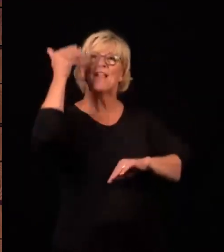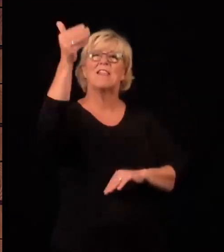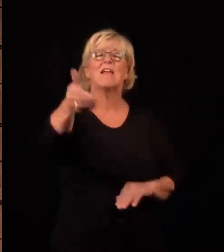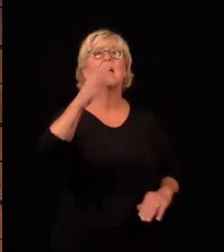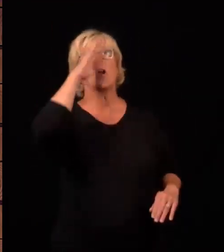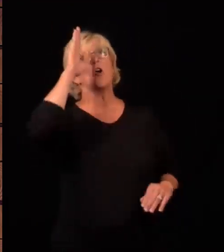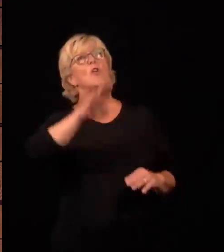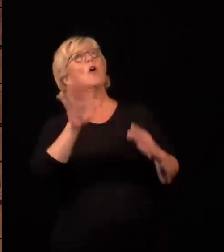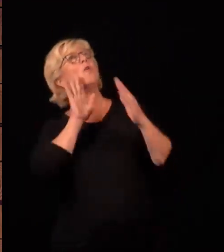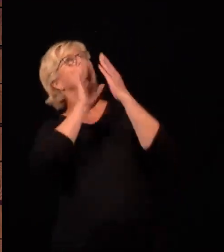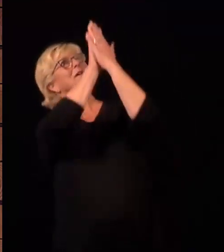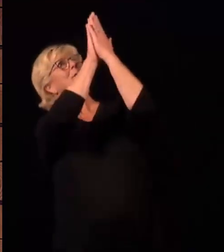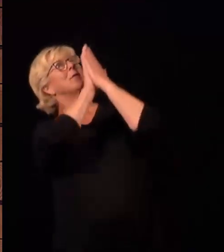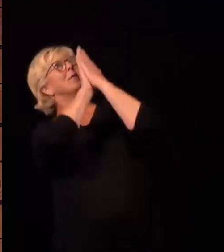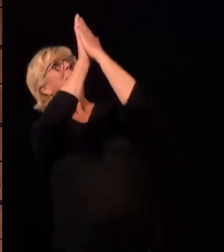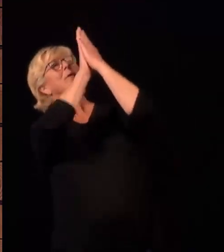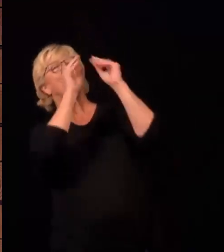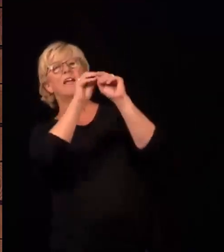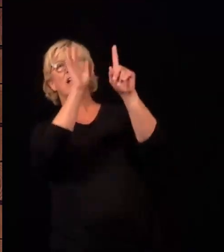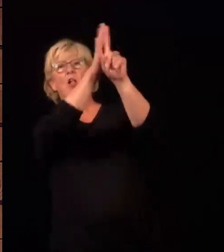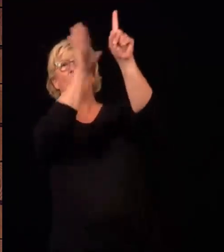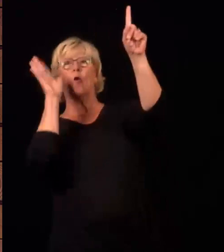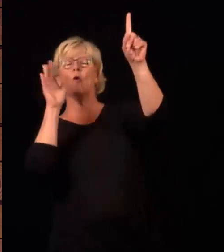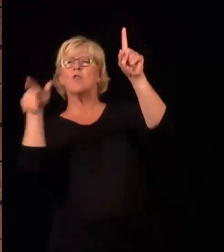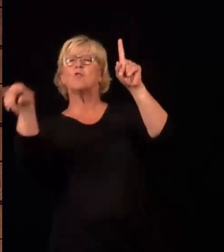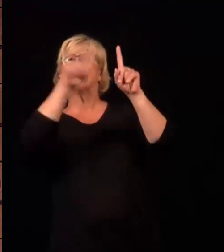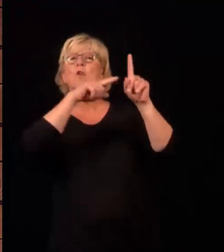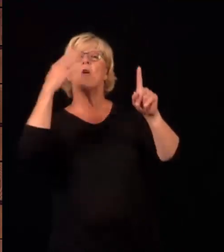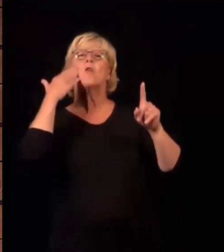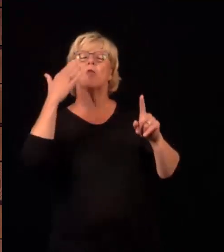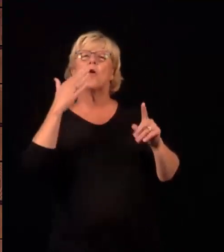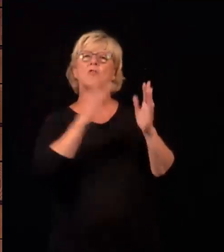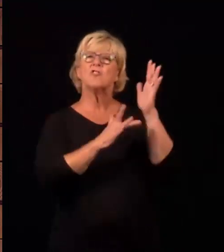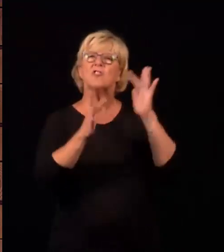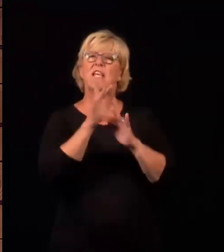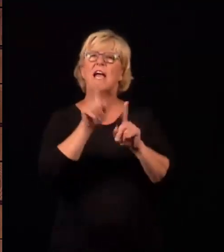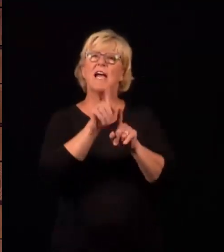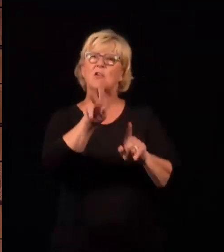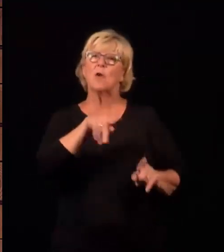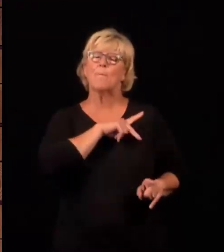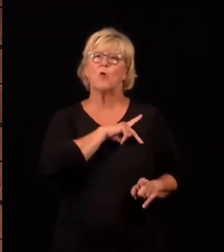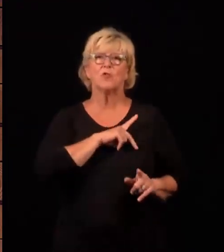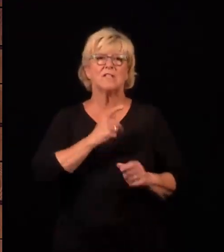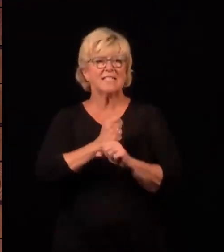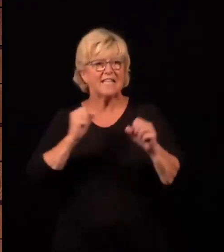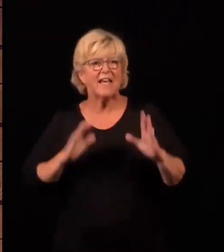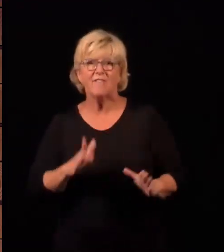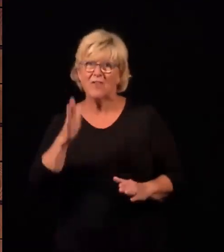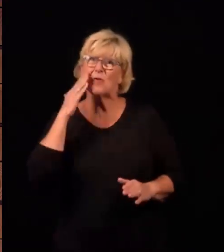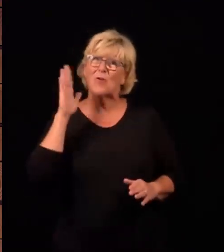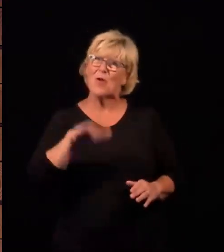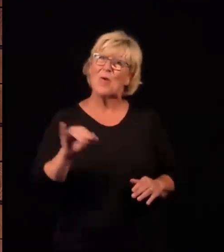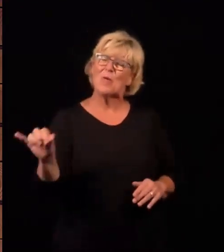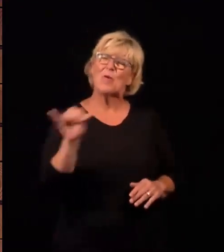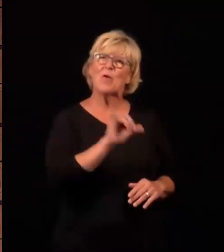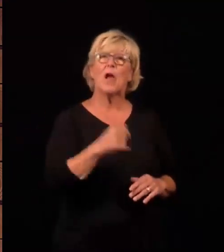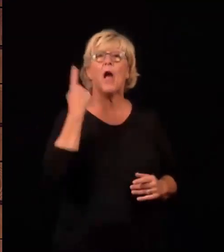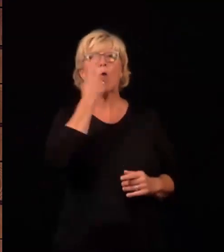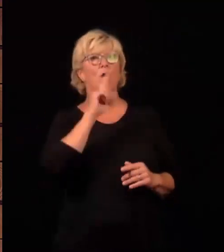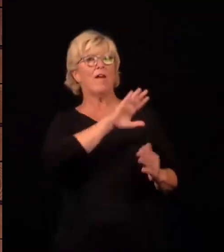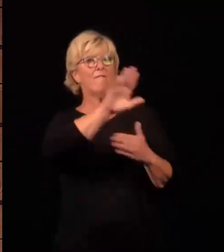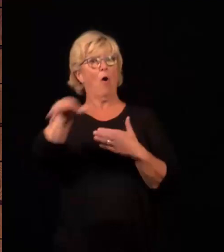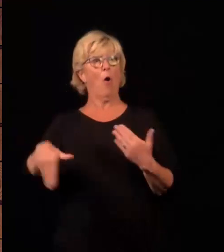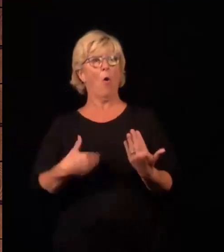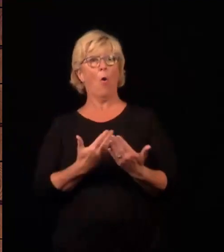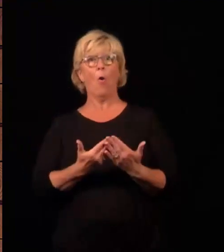that he would be with the Lord in glory. And those of you who know Christ as personal Savior, you know that as well. But I wonder if all of